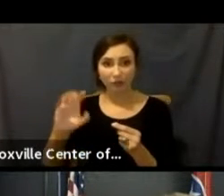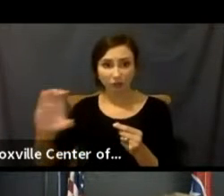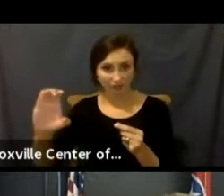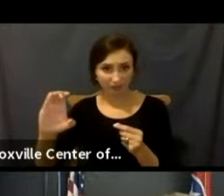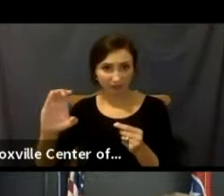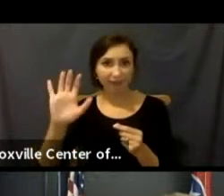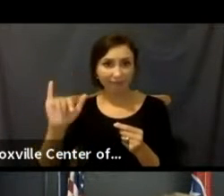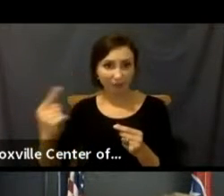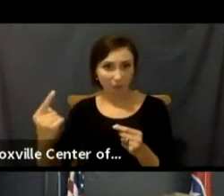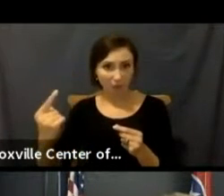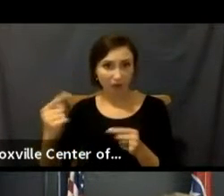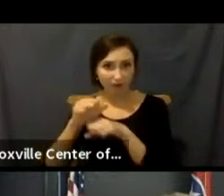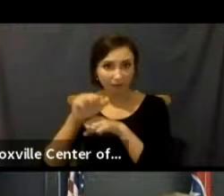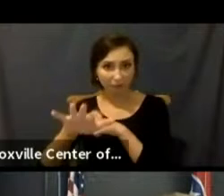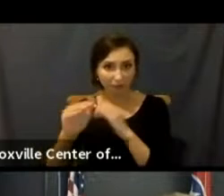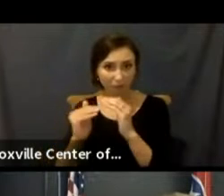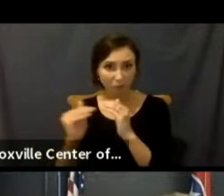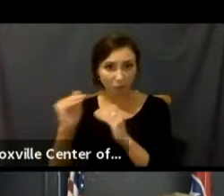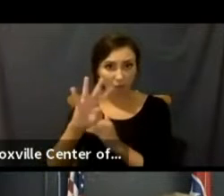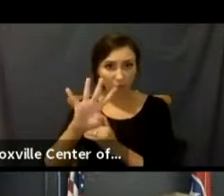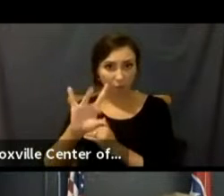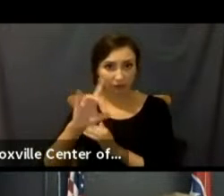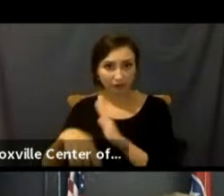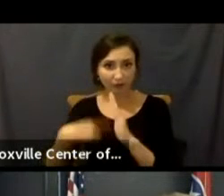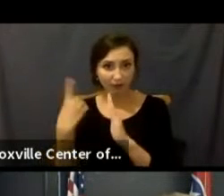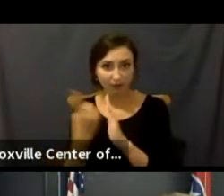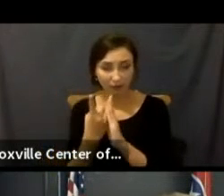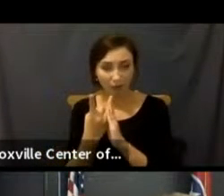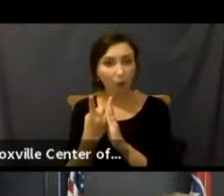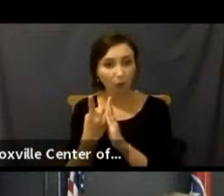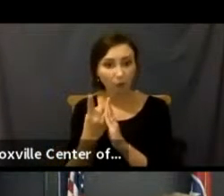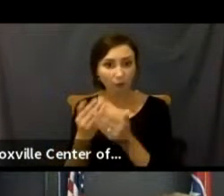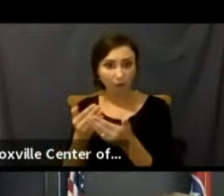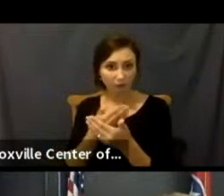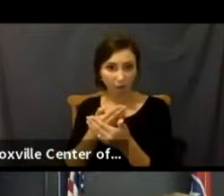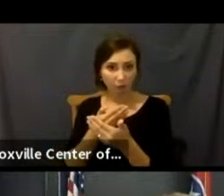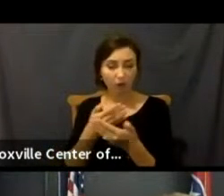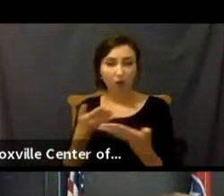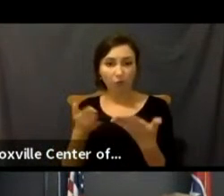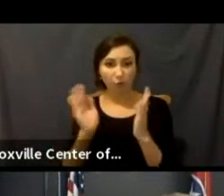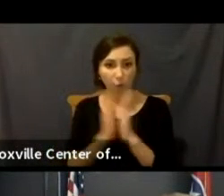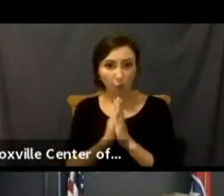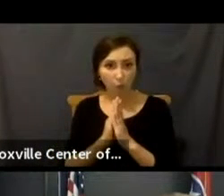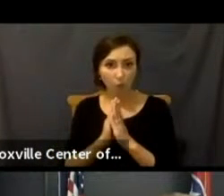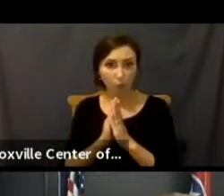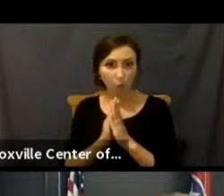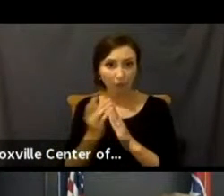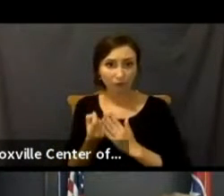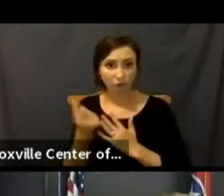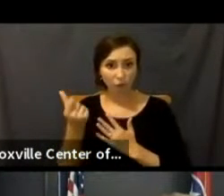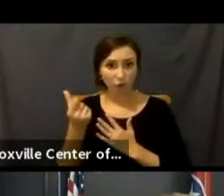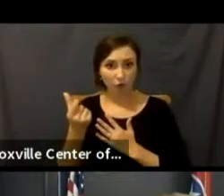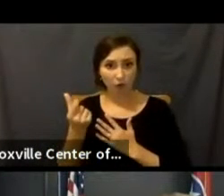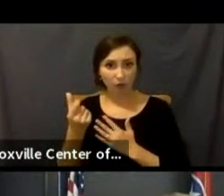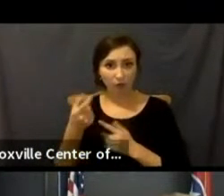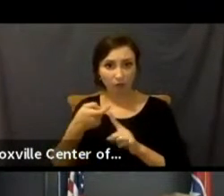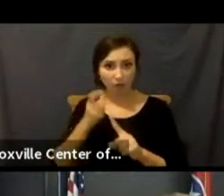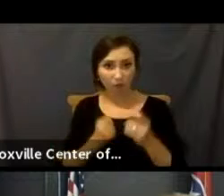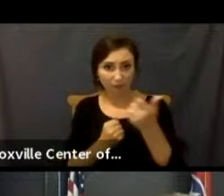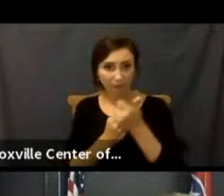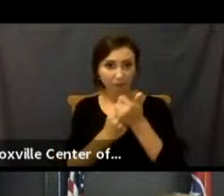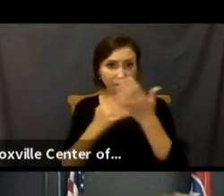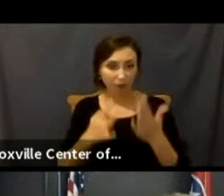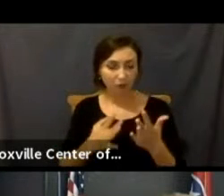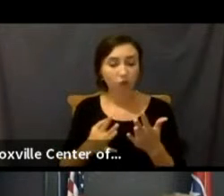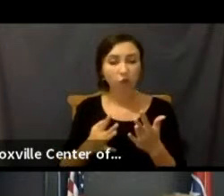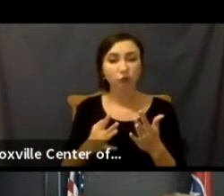one was submitted more than 48 hours in advance. A request to withdraw was made by the sponsor. Therefore, I think under under the